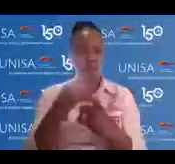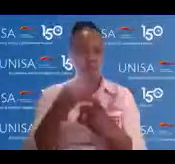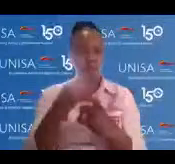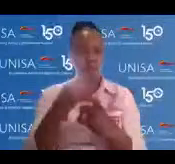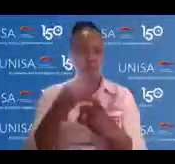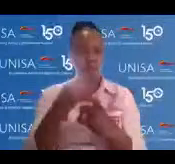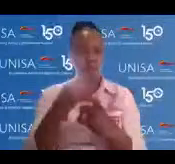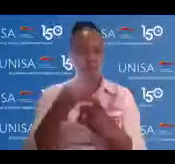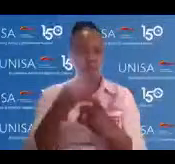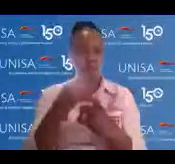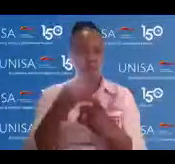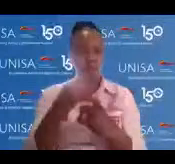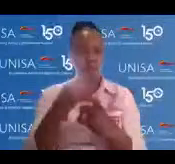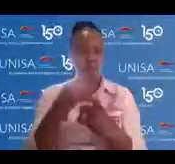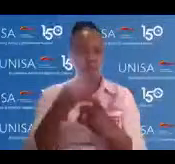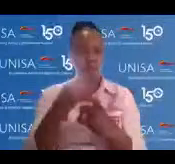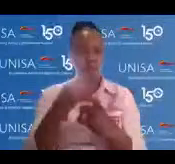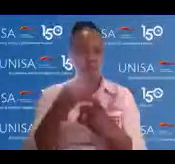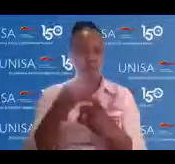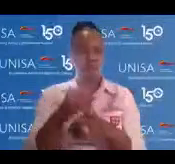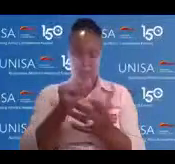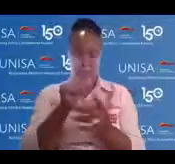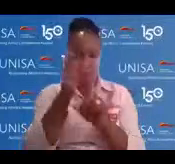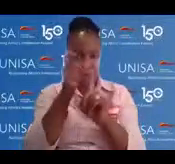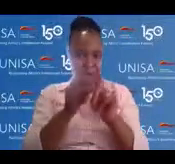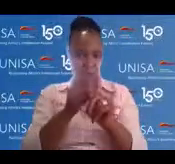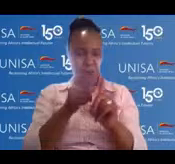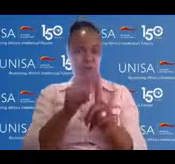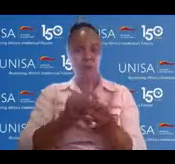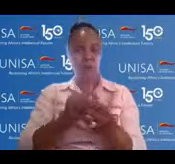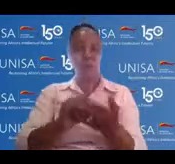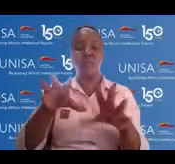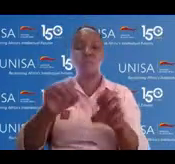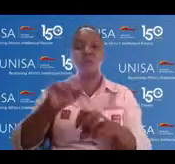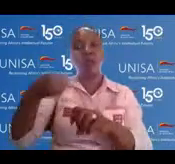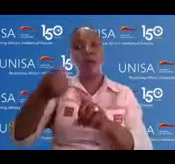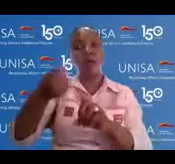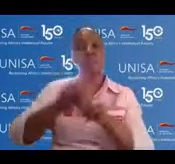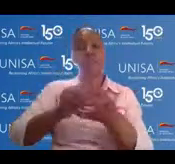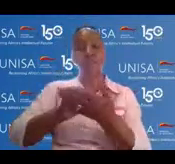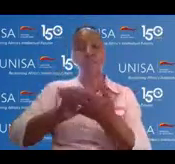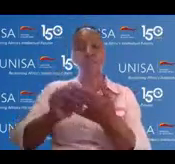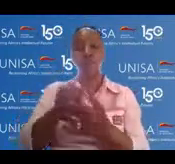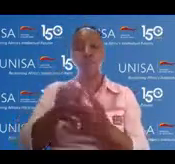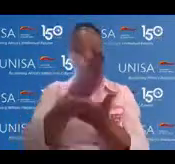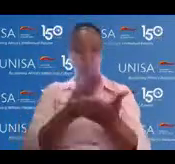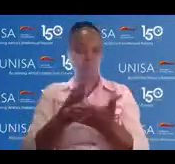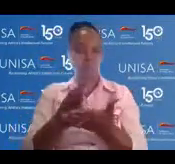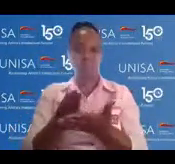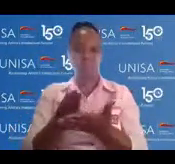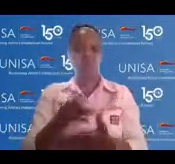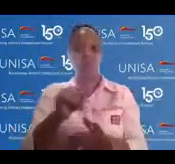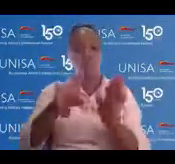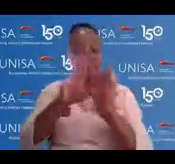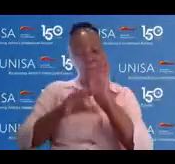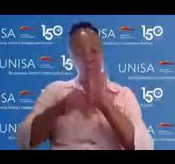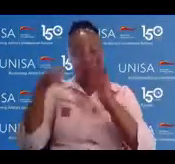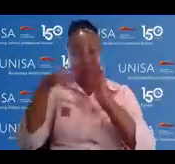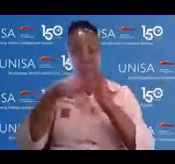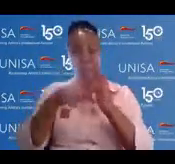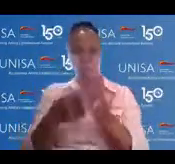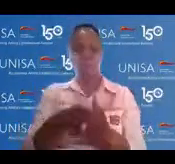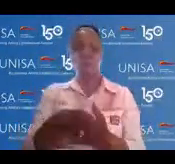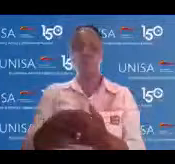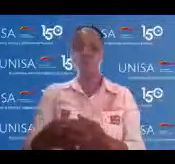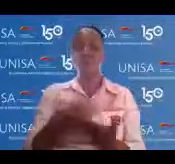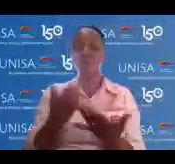student writing the test and not someone writing on your behalf. Then just below that, script upload. So